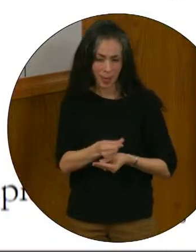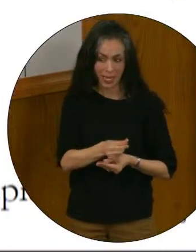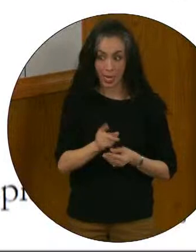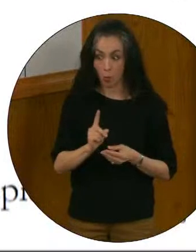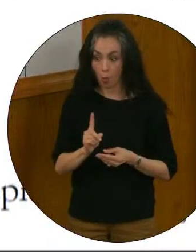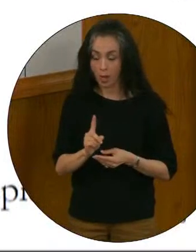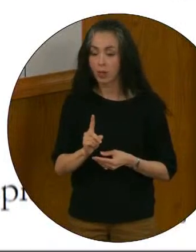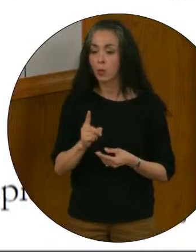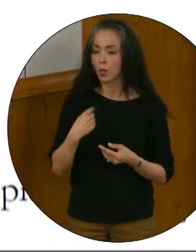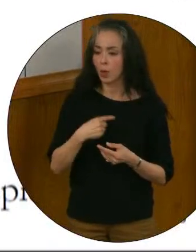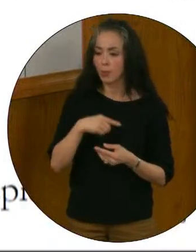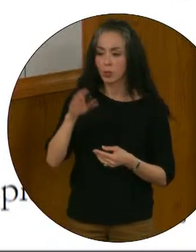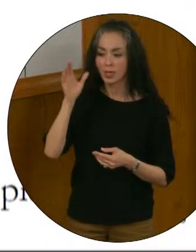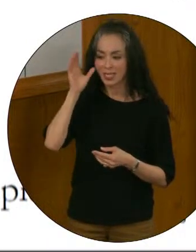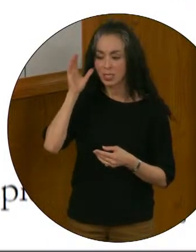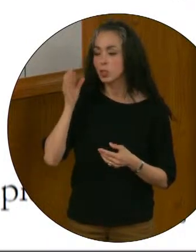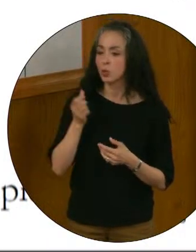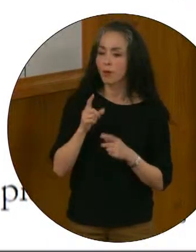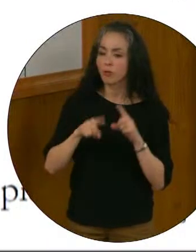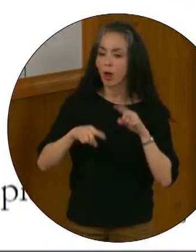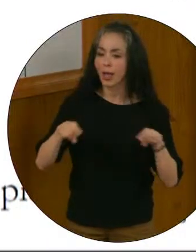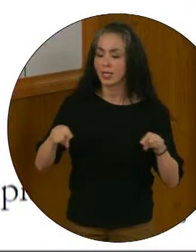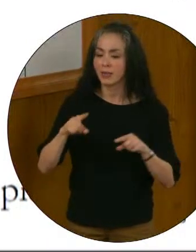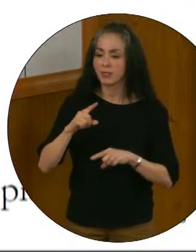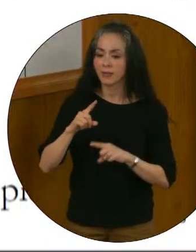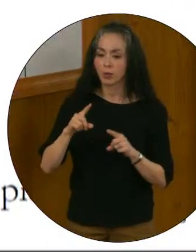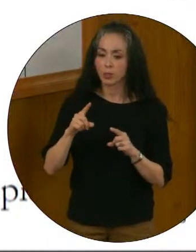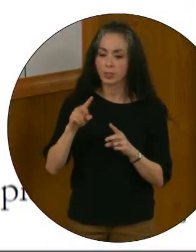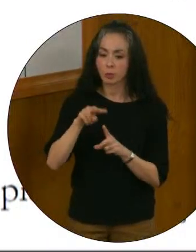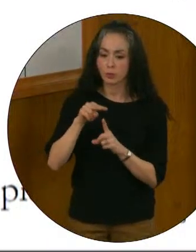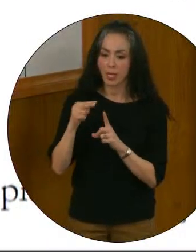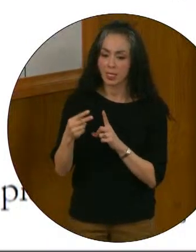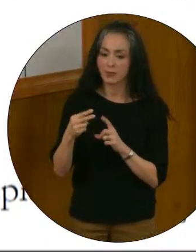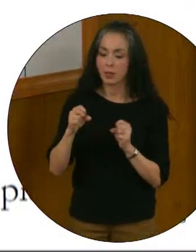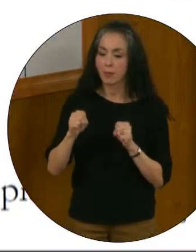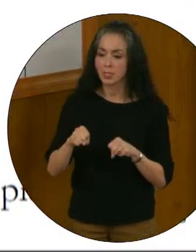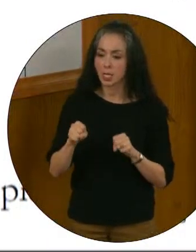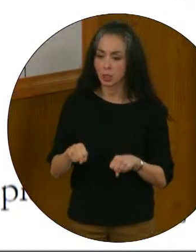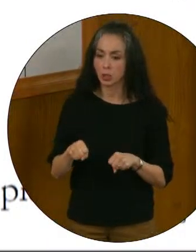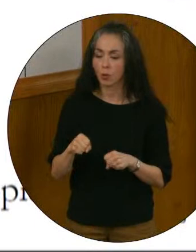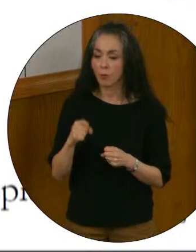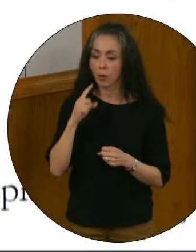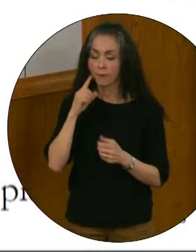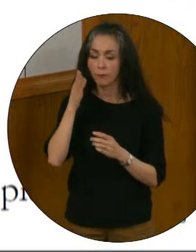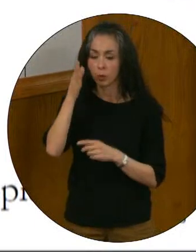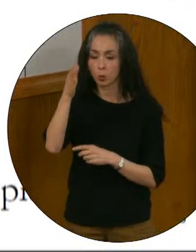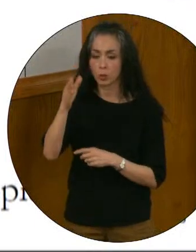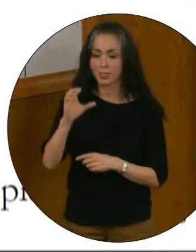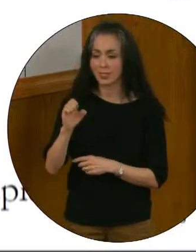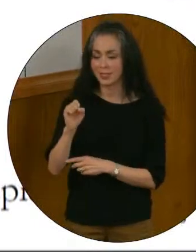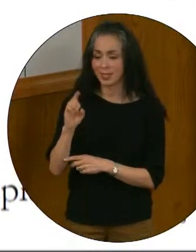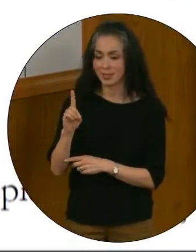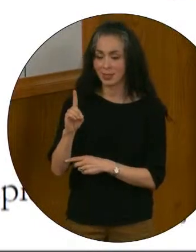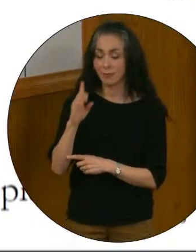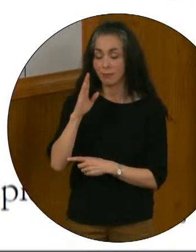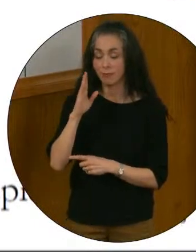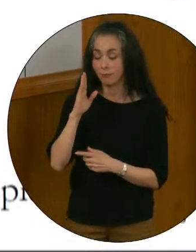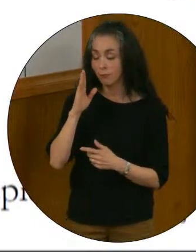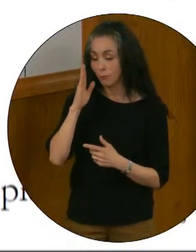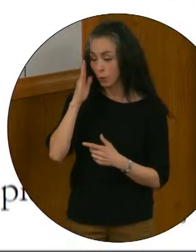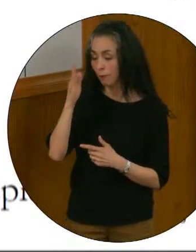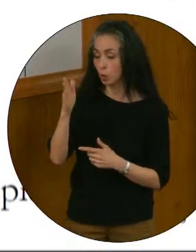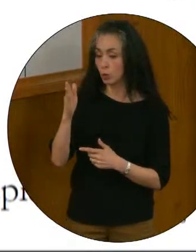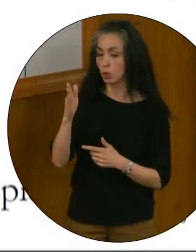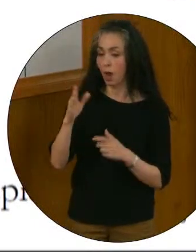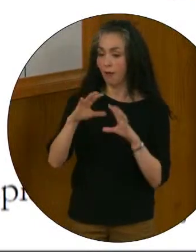listen to a variety of diverse perspectives on the potential for future CCSD, the future of